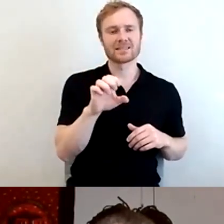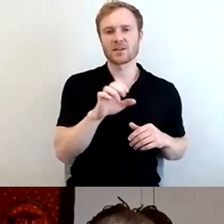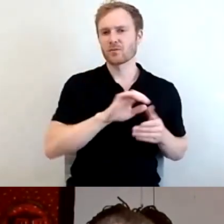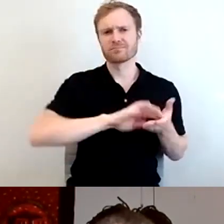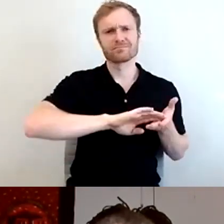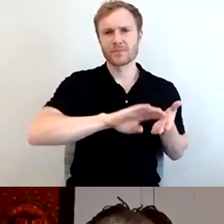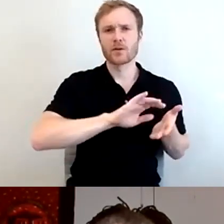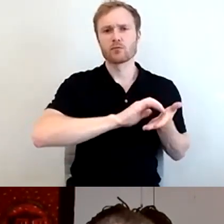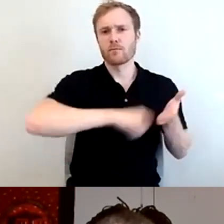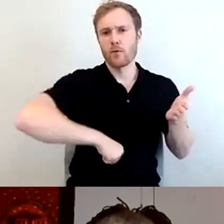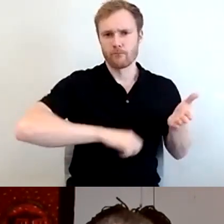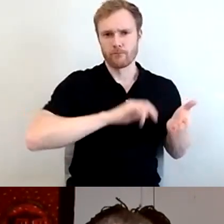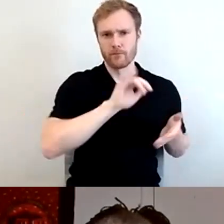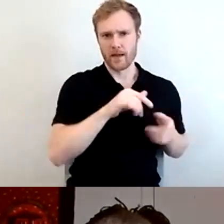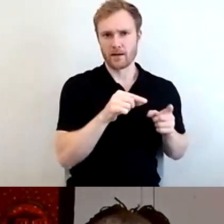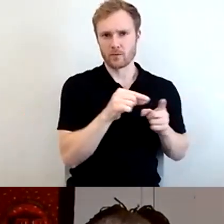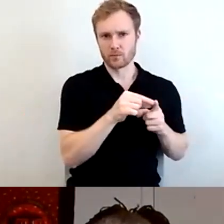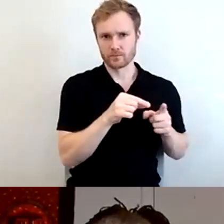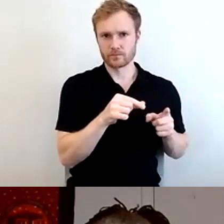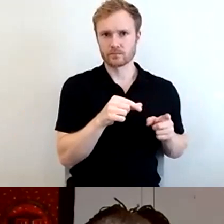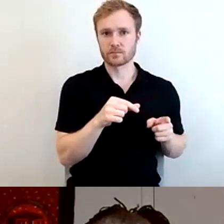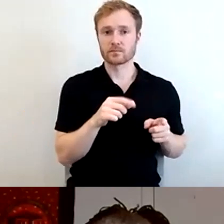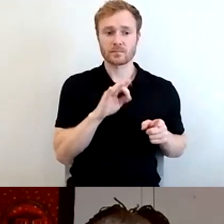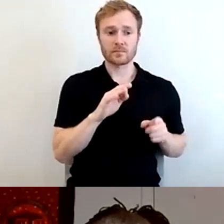discovering themselves, one of the worst things